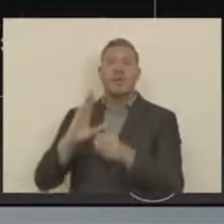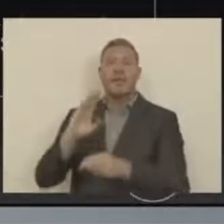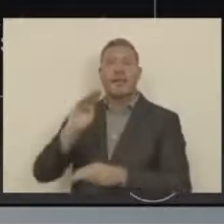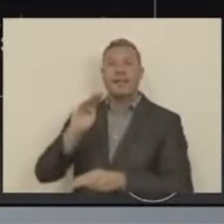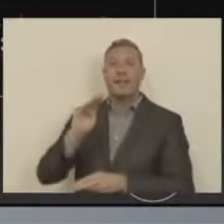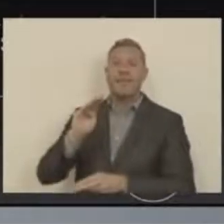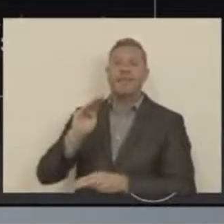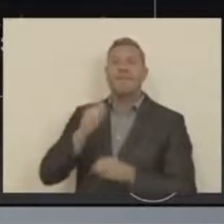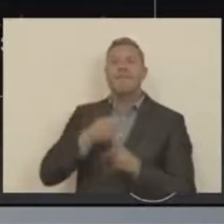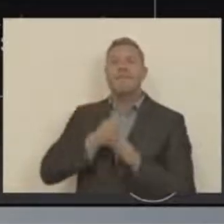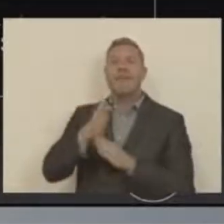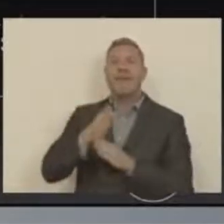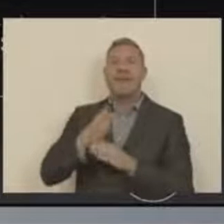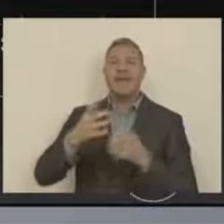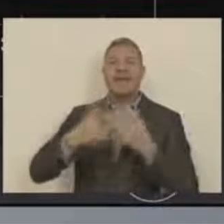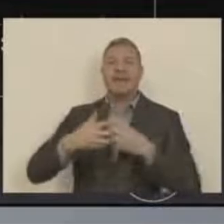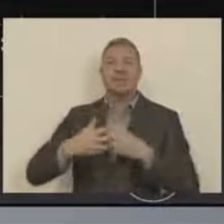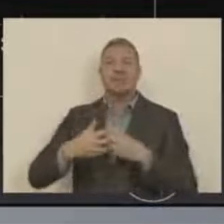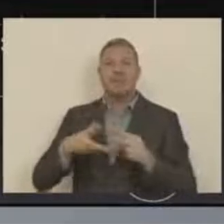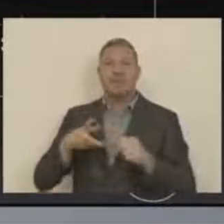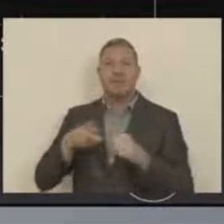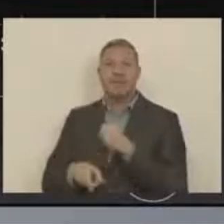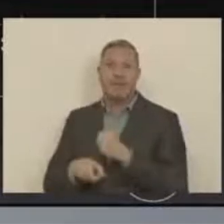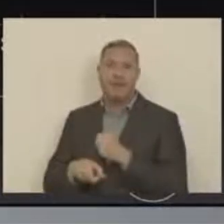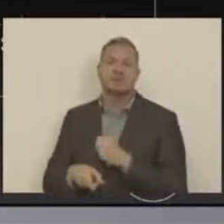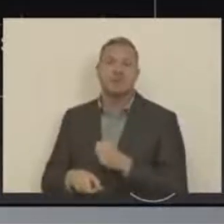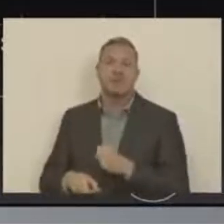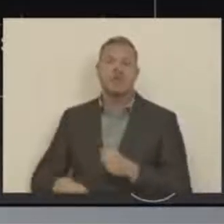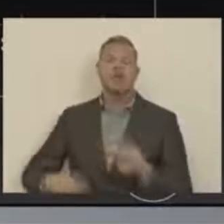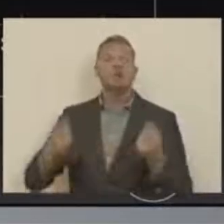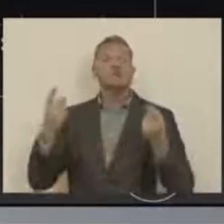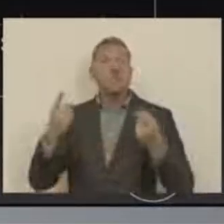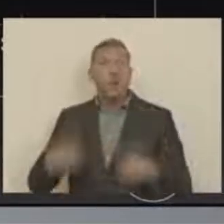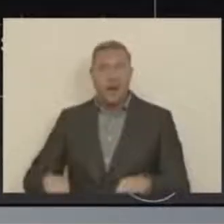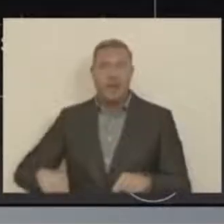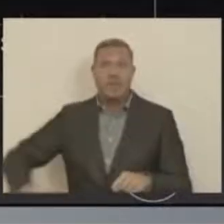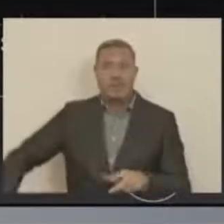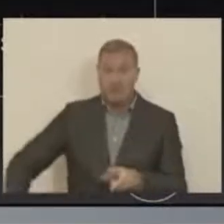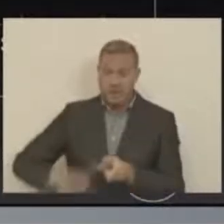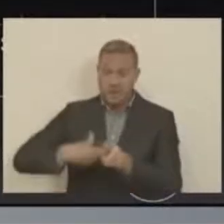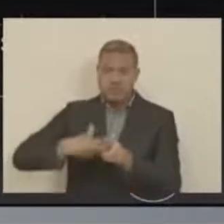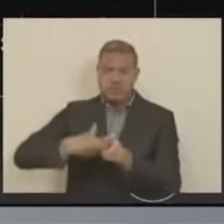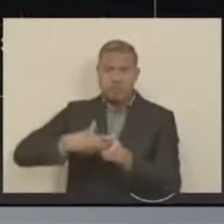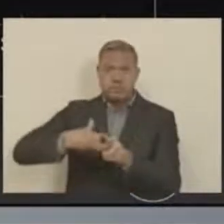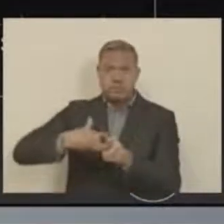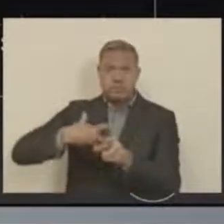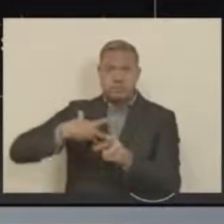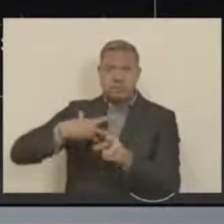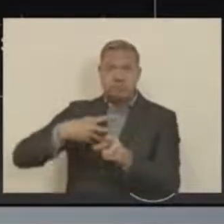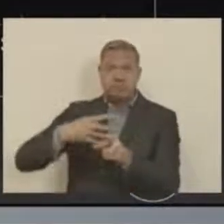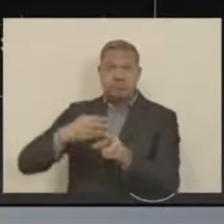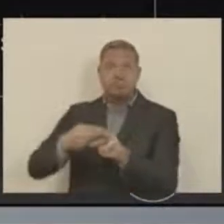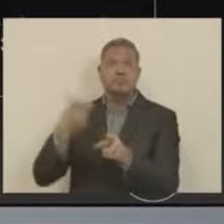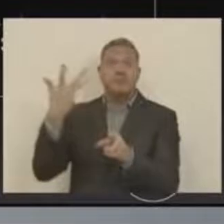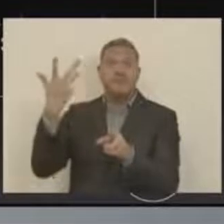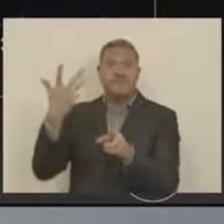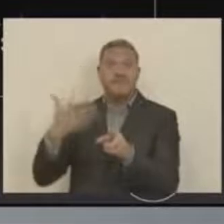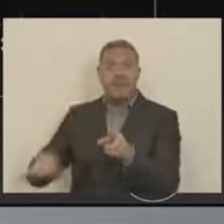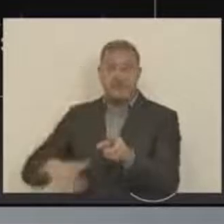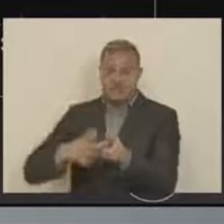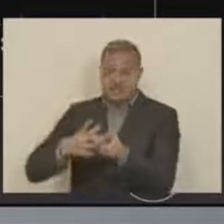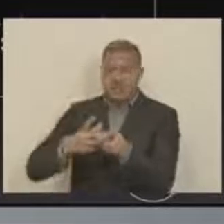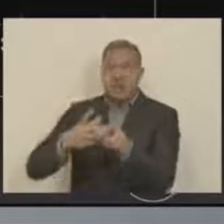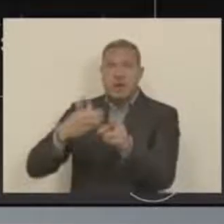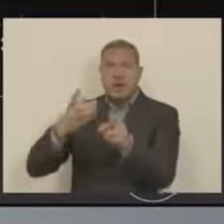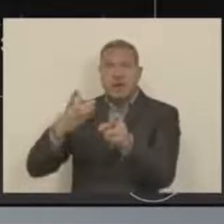short coast and stage separation, when our first stage will fall through the atmosphere as it returns to Earth. At this point, we have made it to space, which